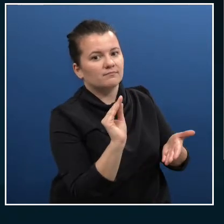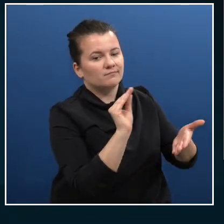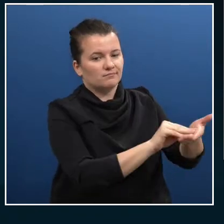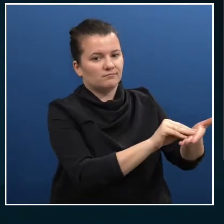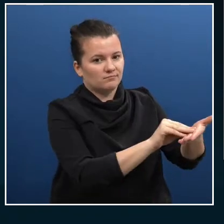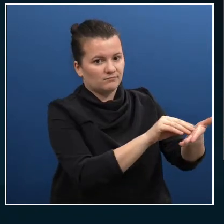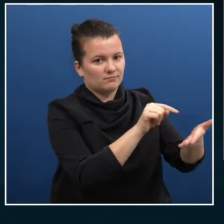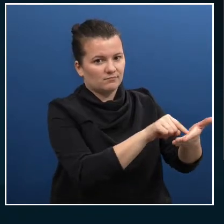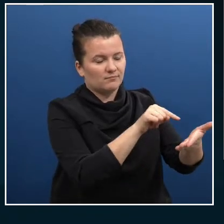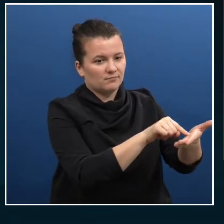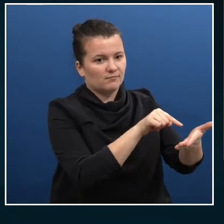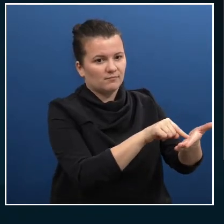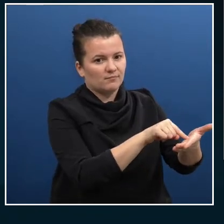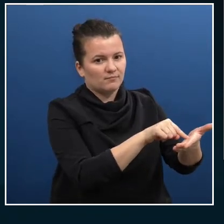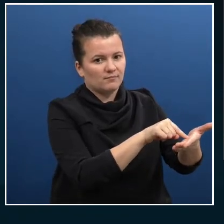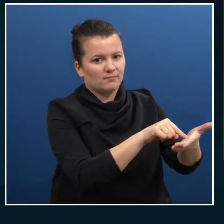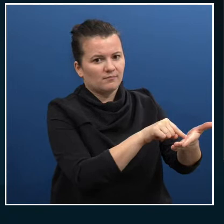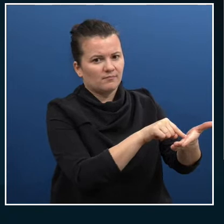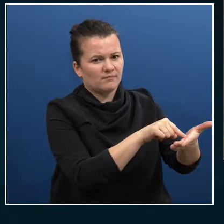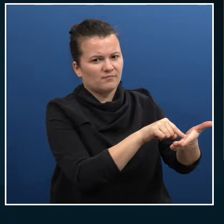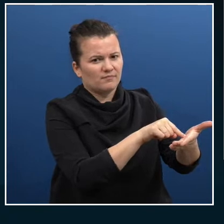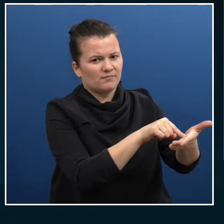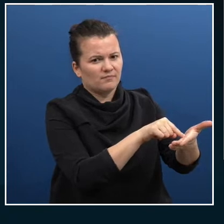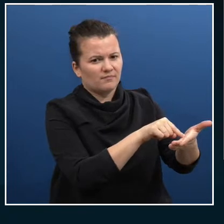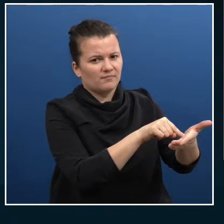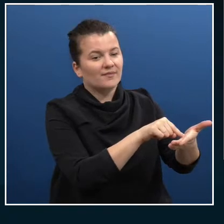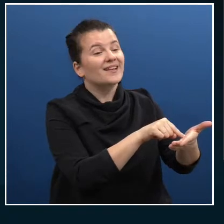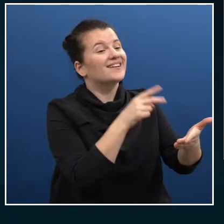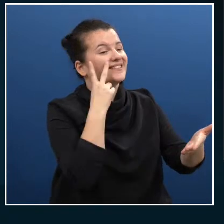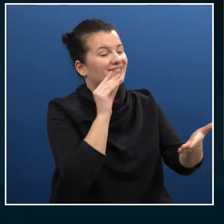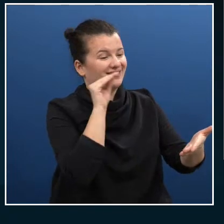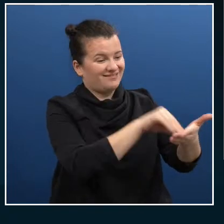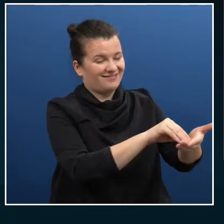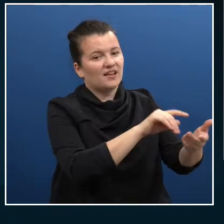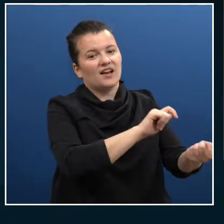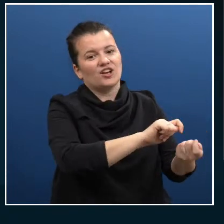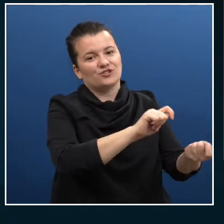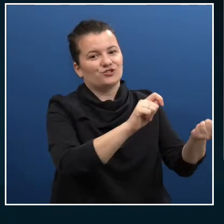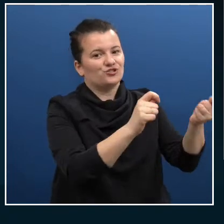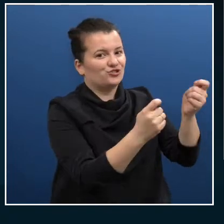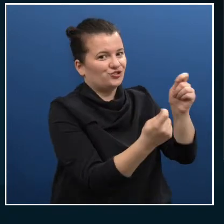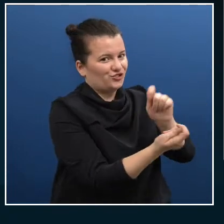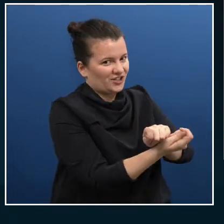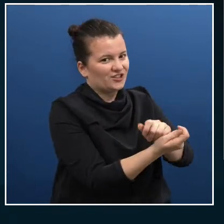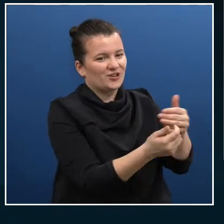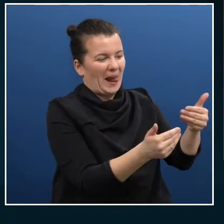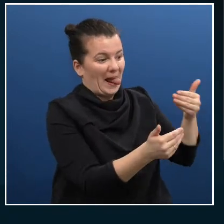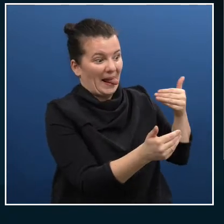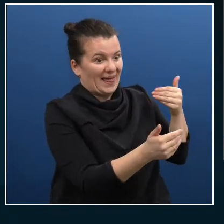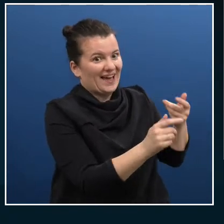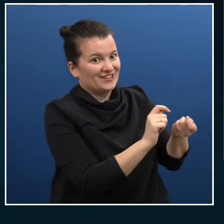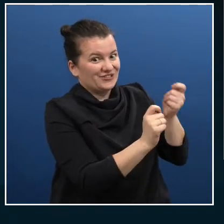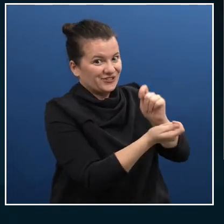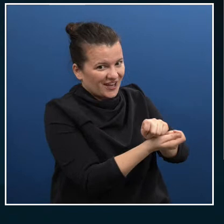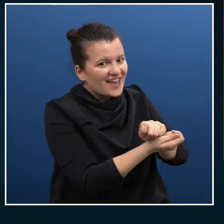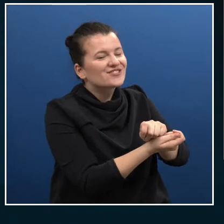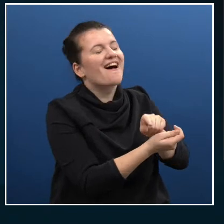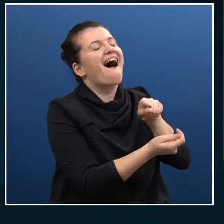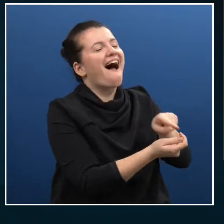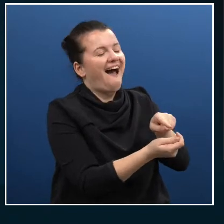So it will see that there is a change. That's why it now changed. Also, I did